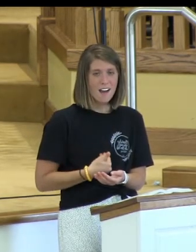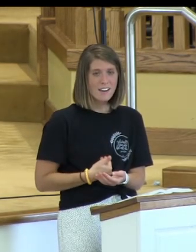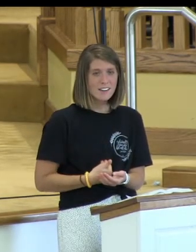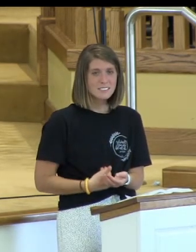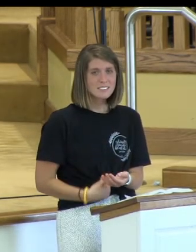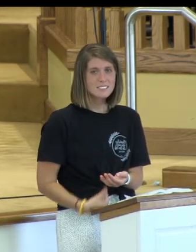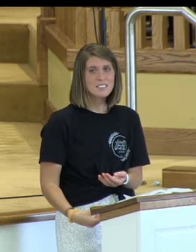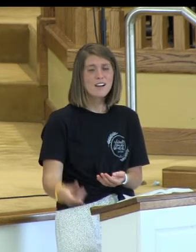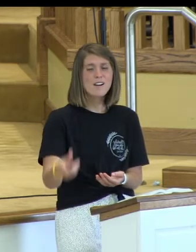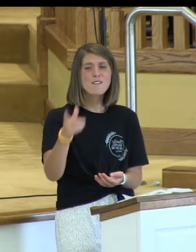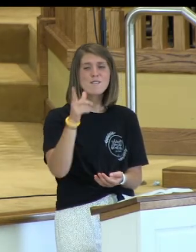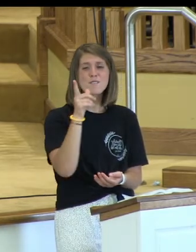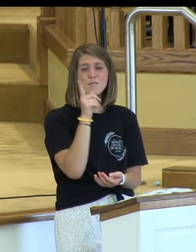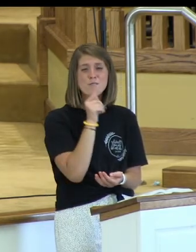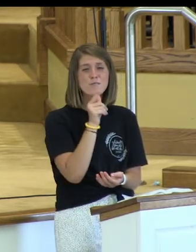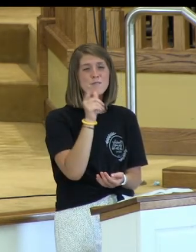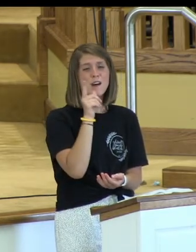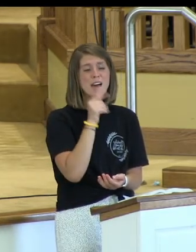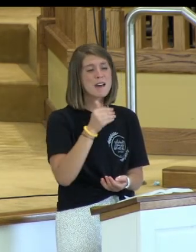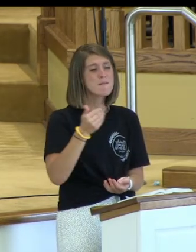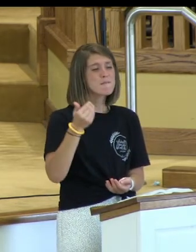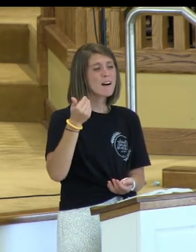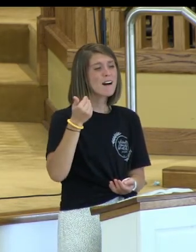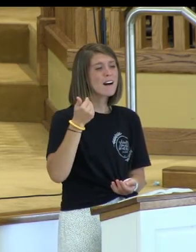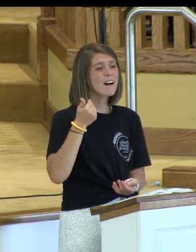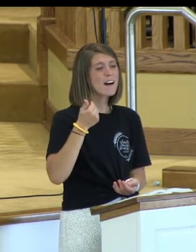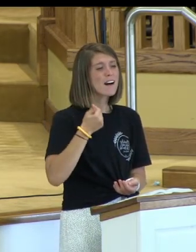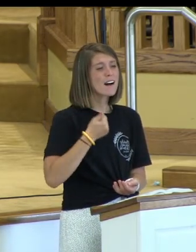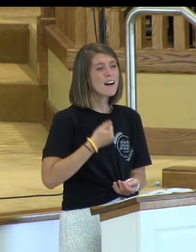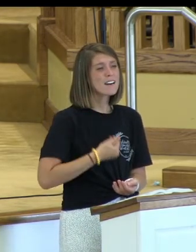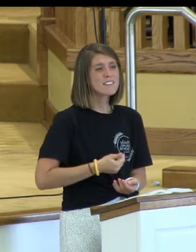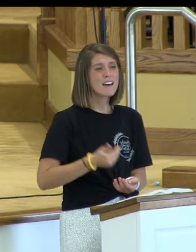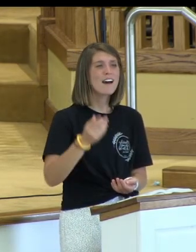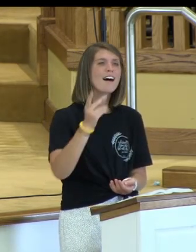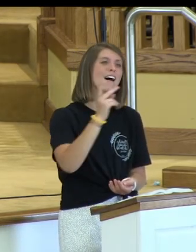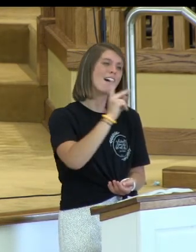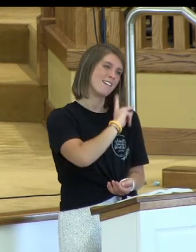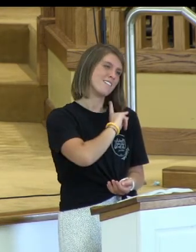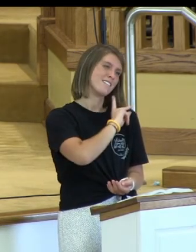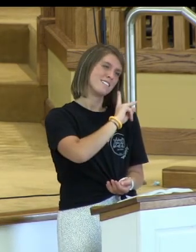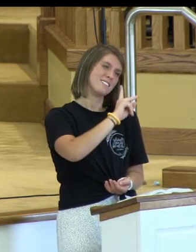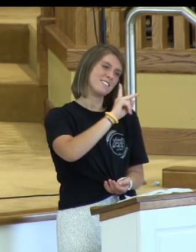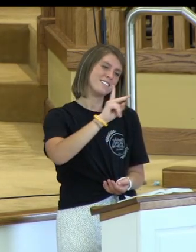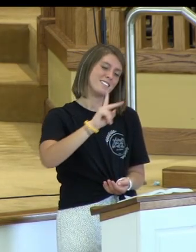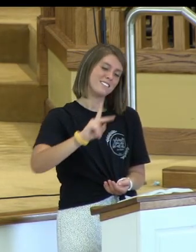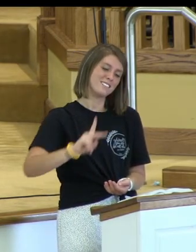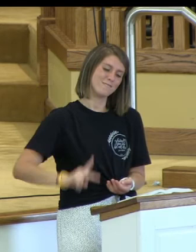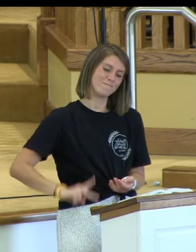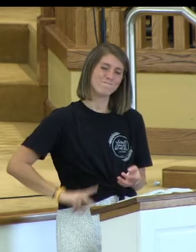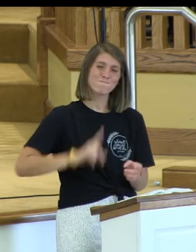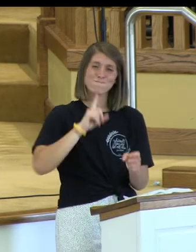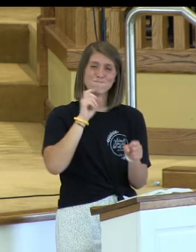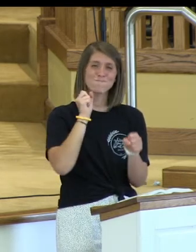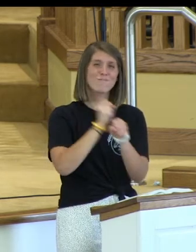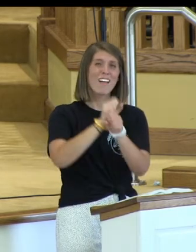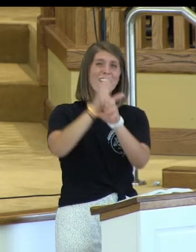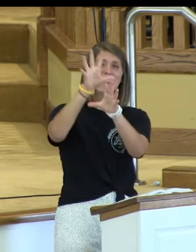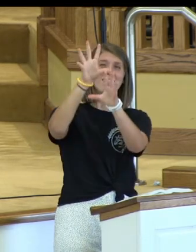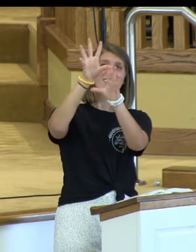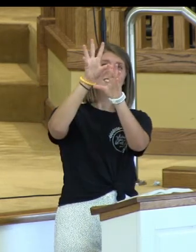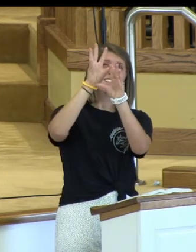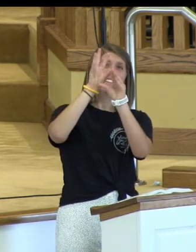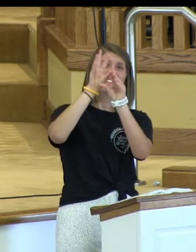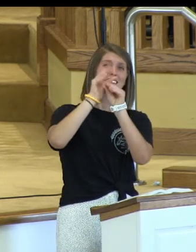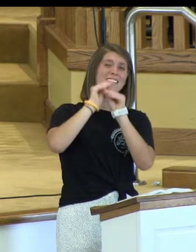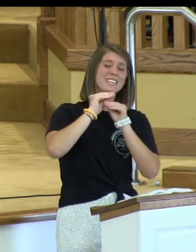I? Who am I that a king would bleed